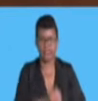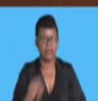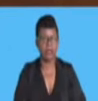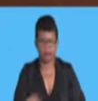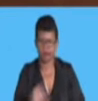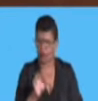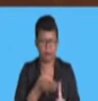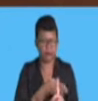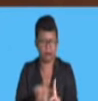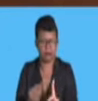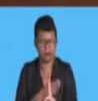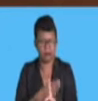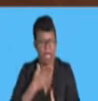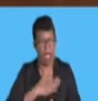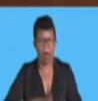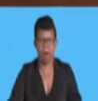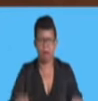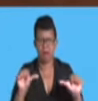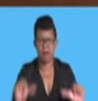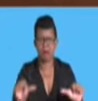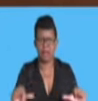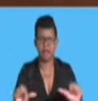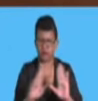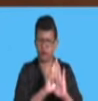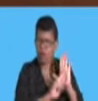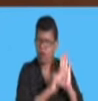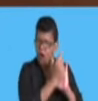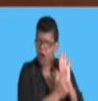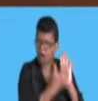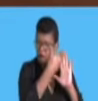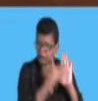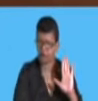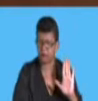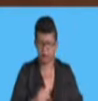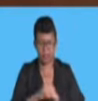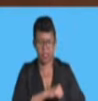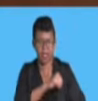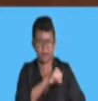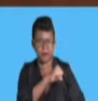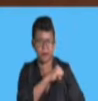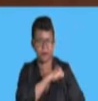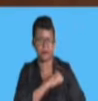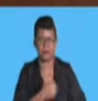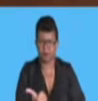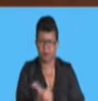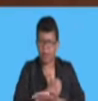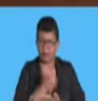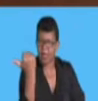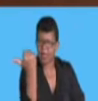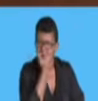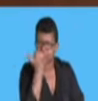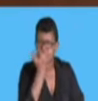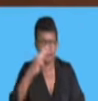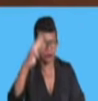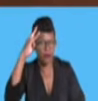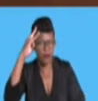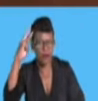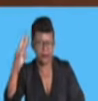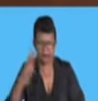of the people, and to act with integrity and diligence in carrying out my responsibilities. And I make